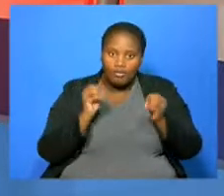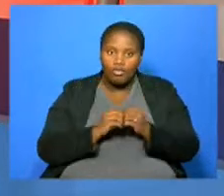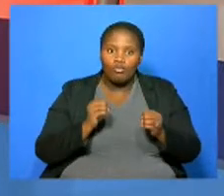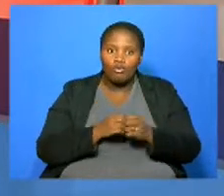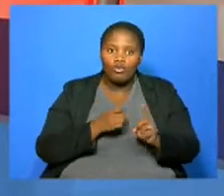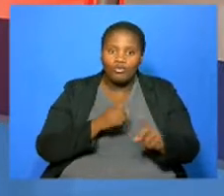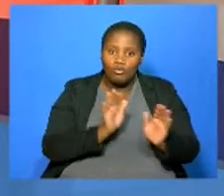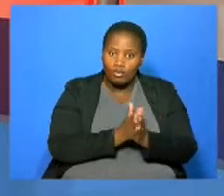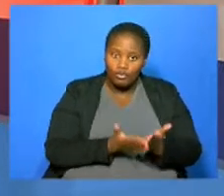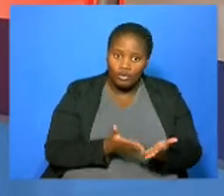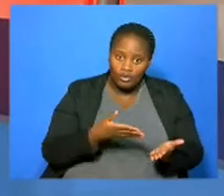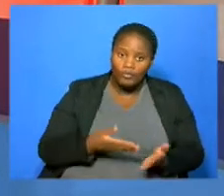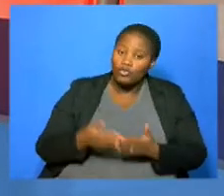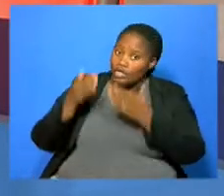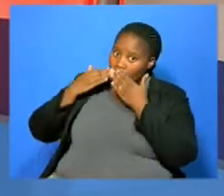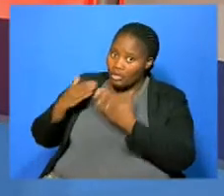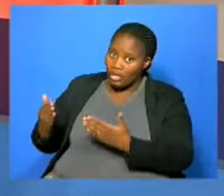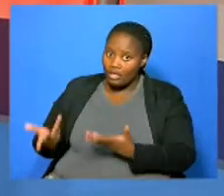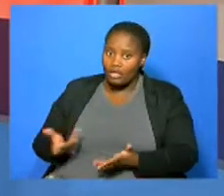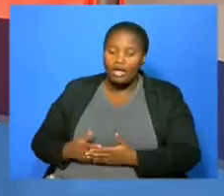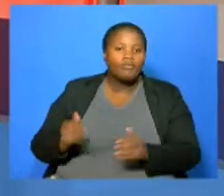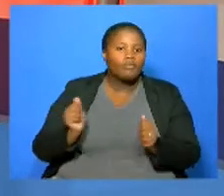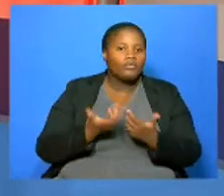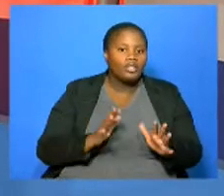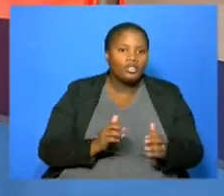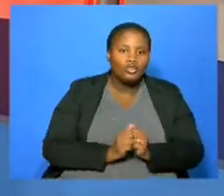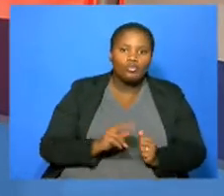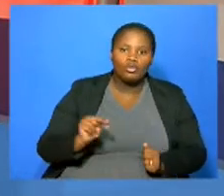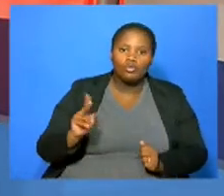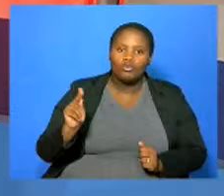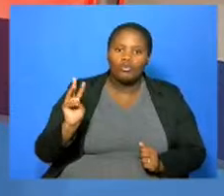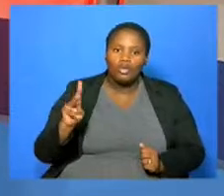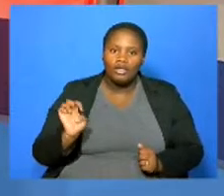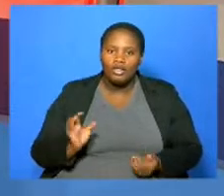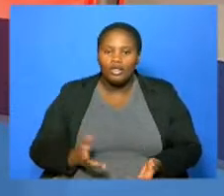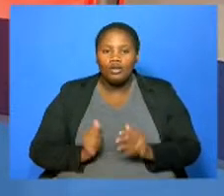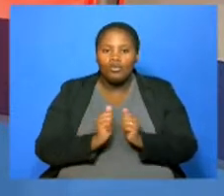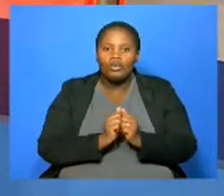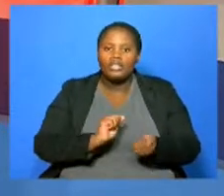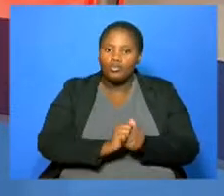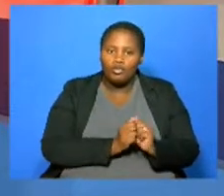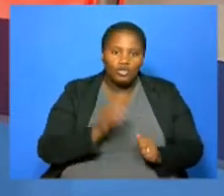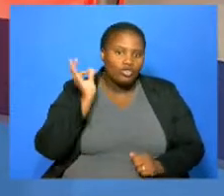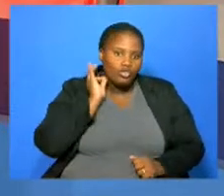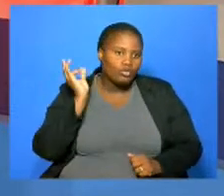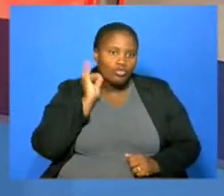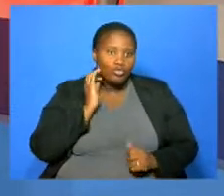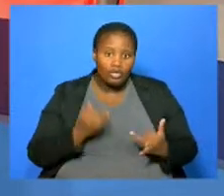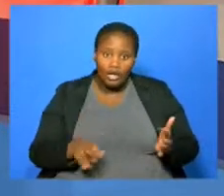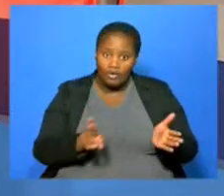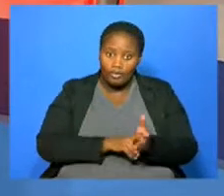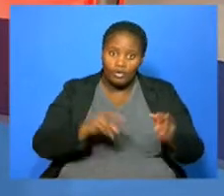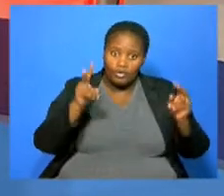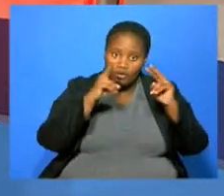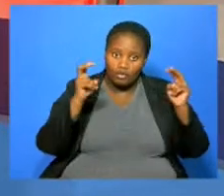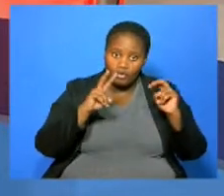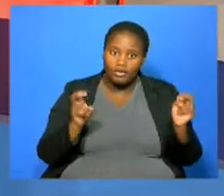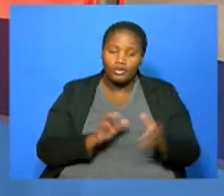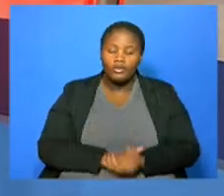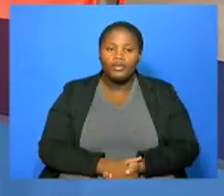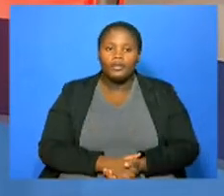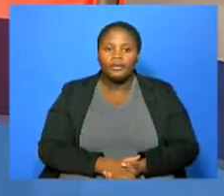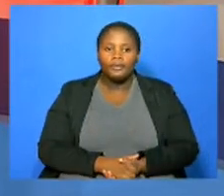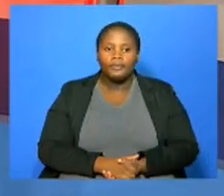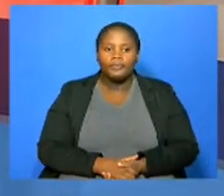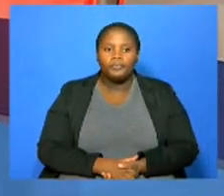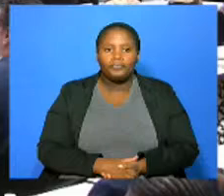book. Thank you so much. That was Khosogo Nkwe giving us the latest in sports. Let's take a final look at stories leading the